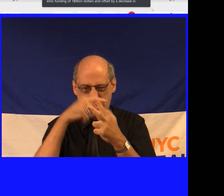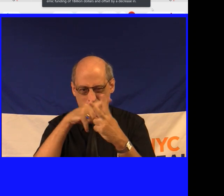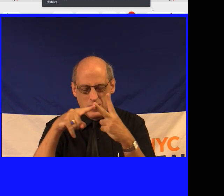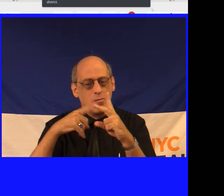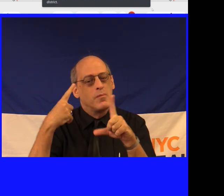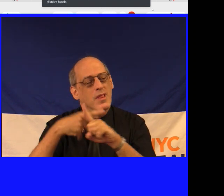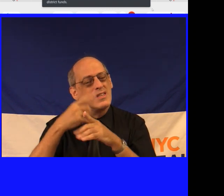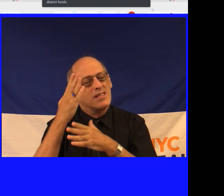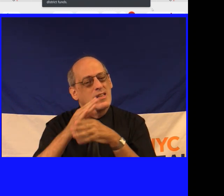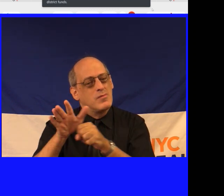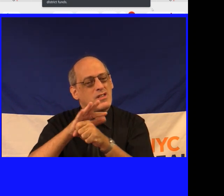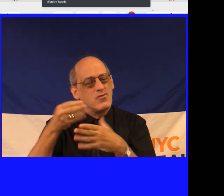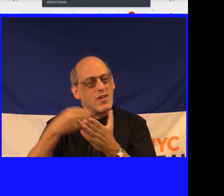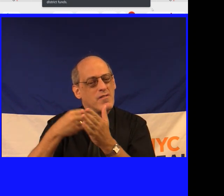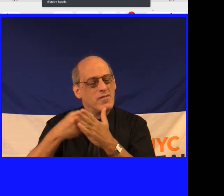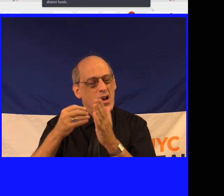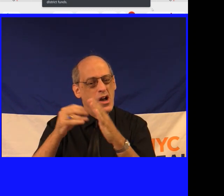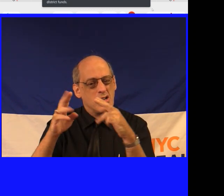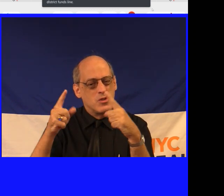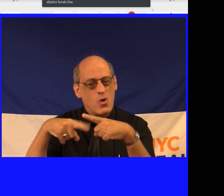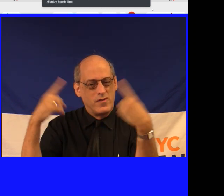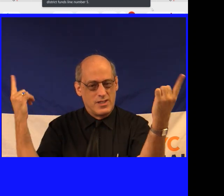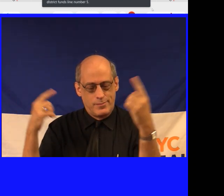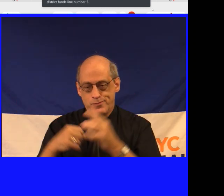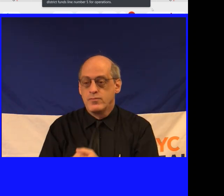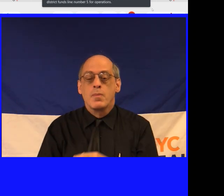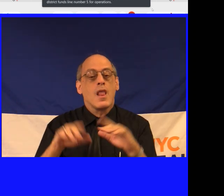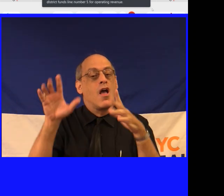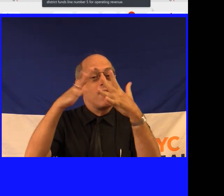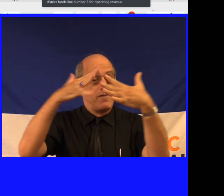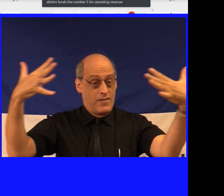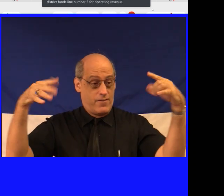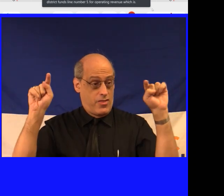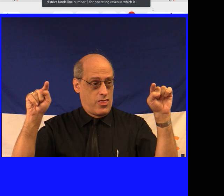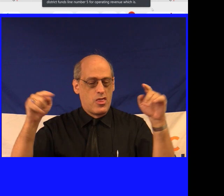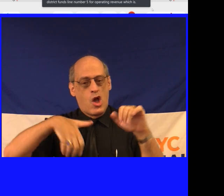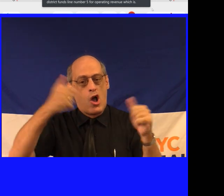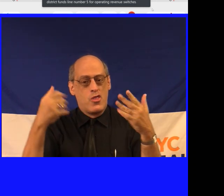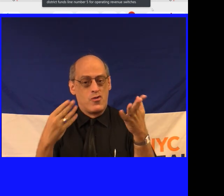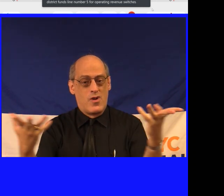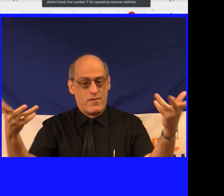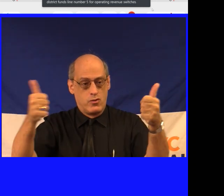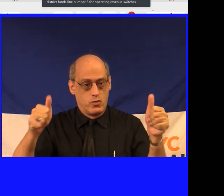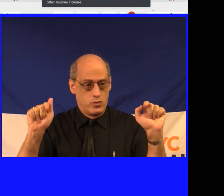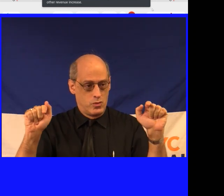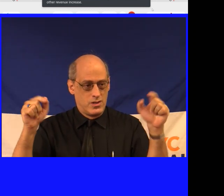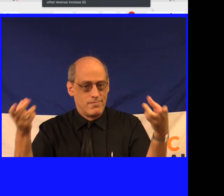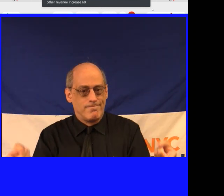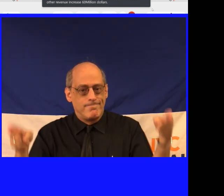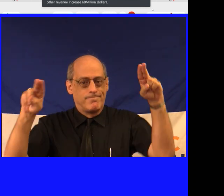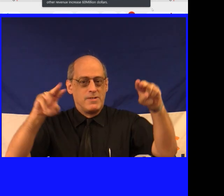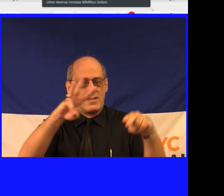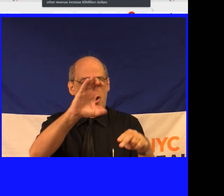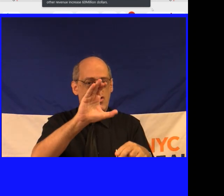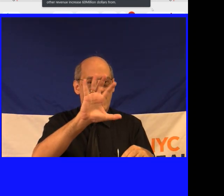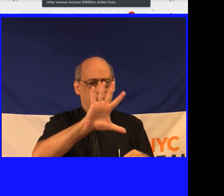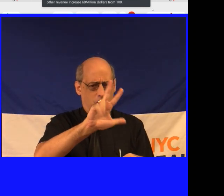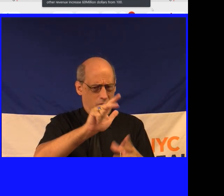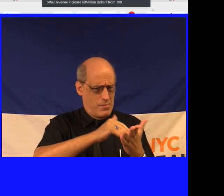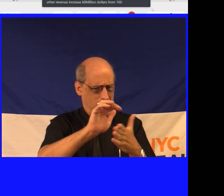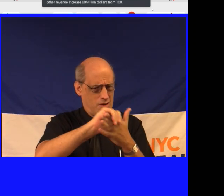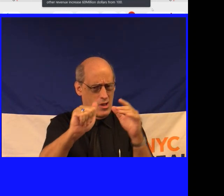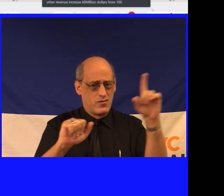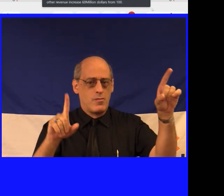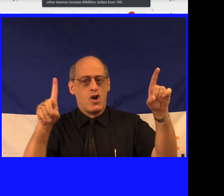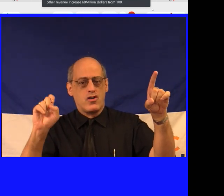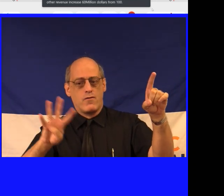funds. Line number 5 for operating revenues, which is other revenue, increased $60 million from $144